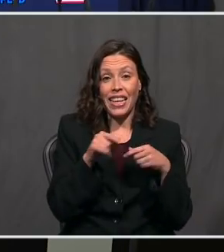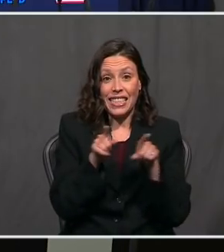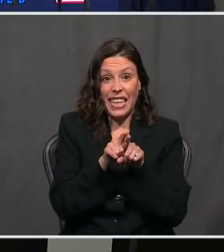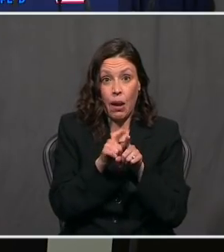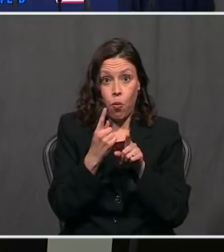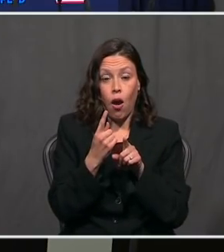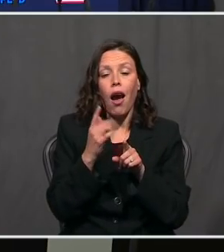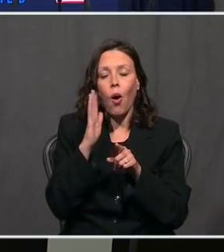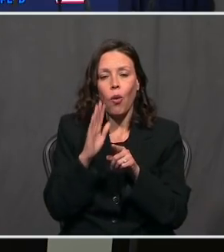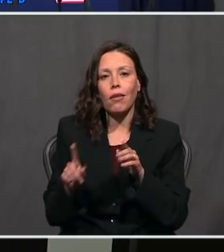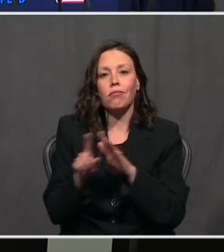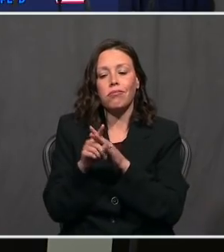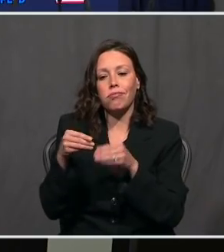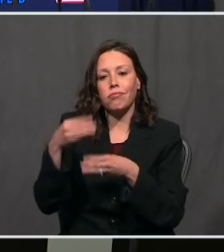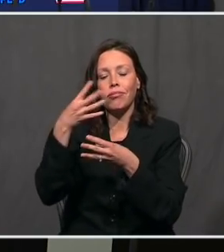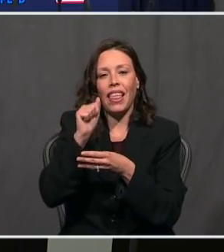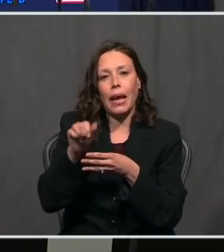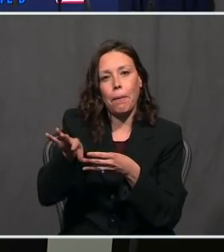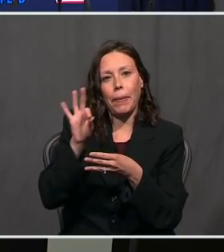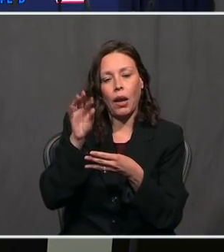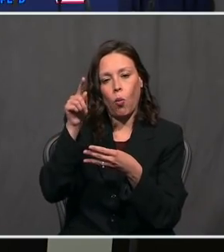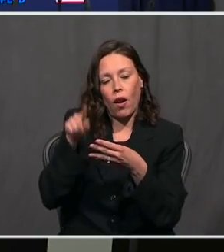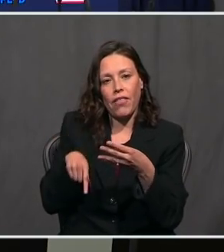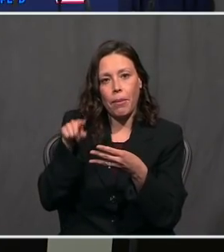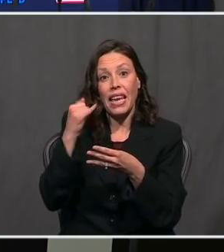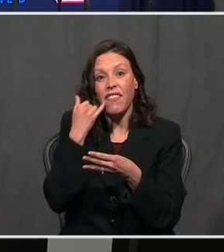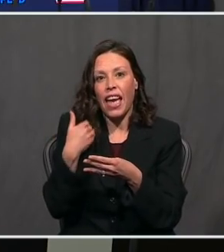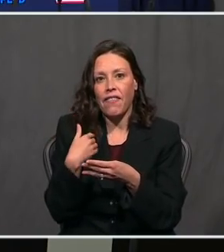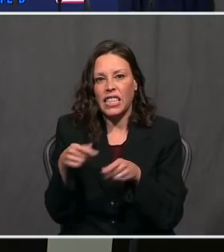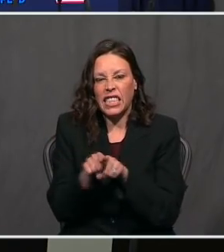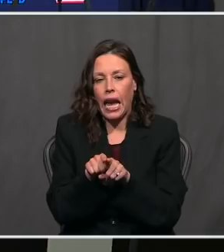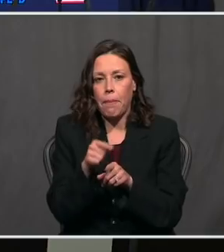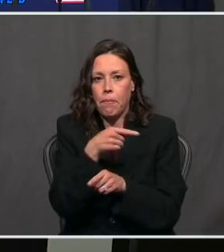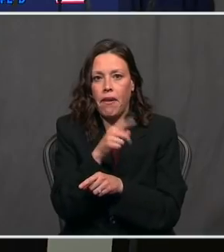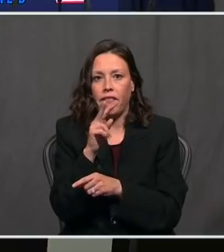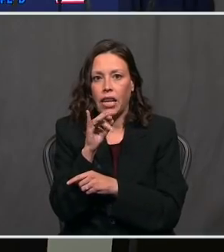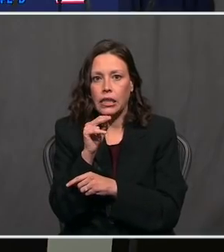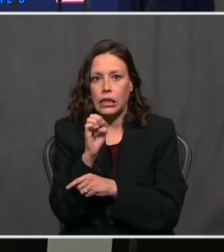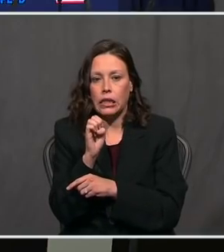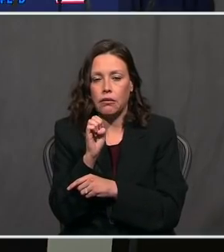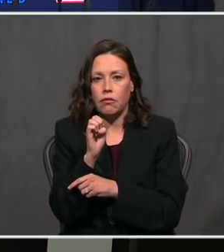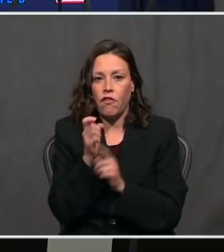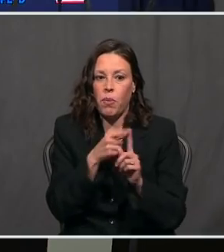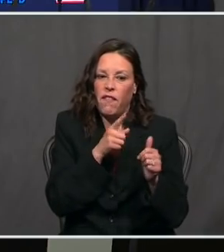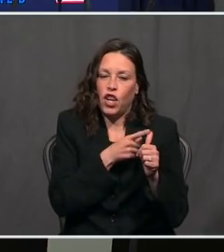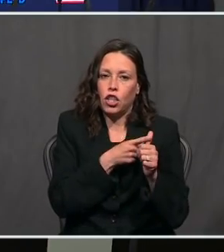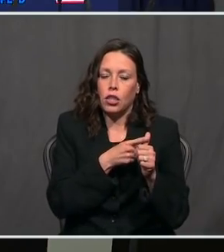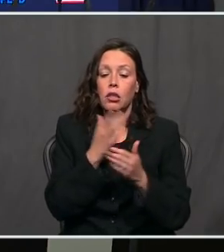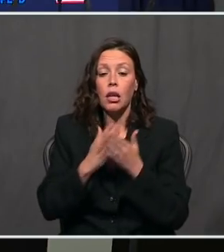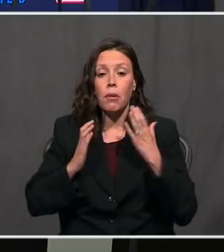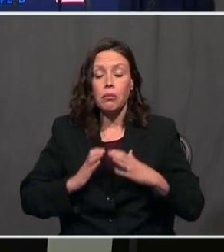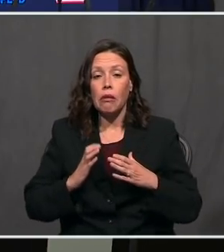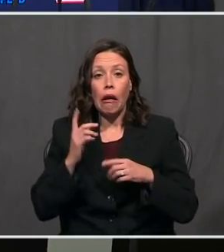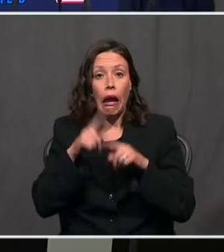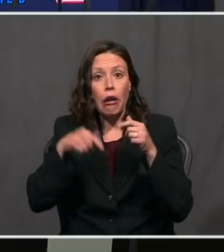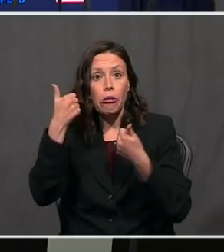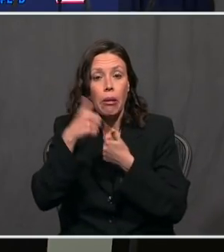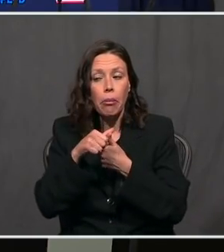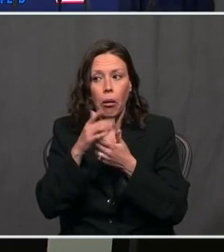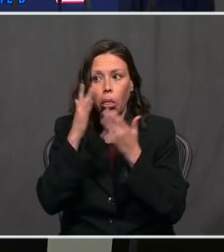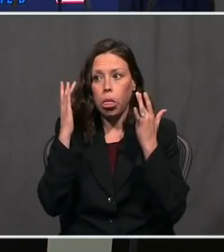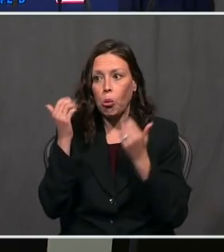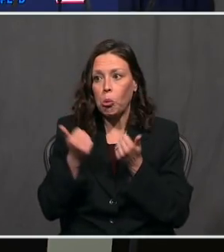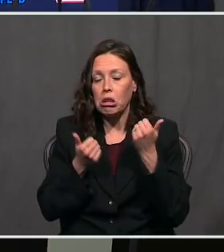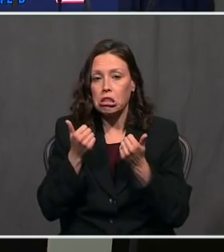vaccine will show up as options for them to choose. Now, we also know that there may be customers that don't remember what their first